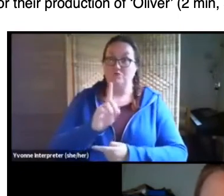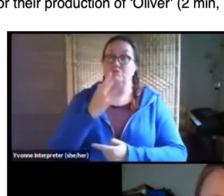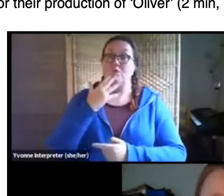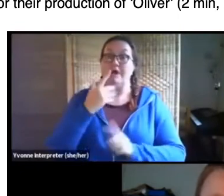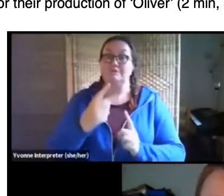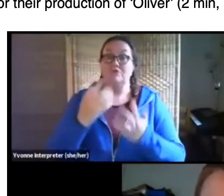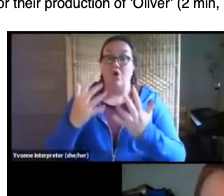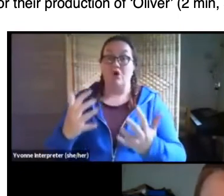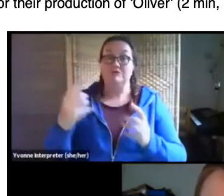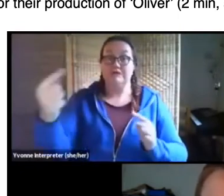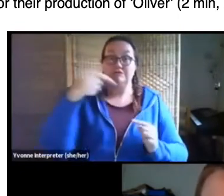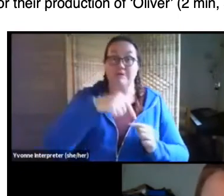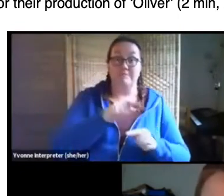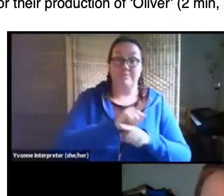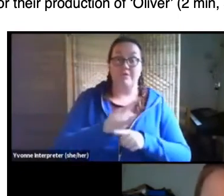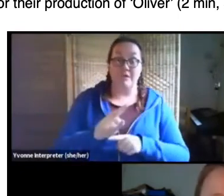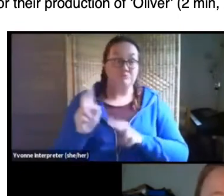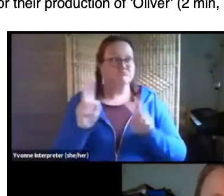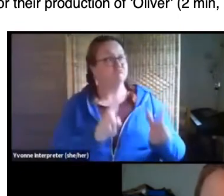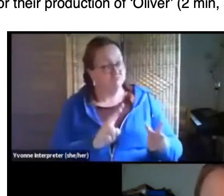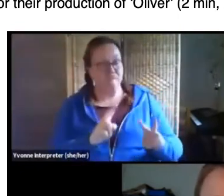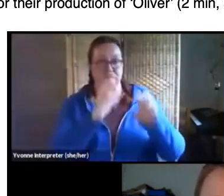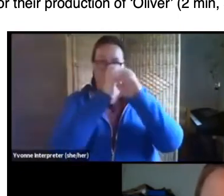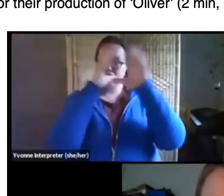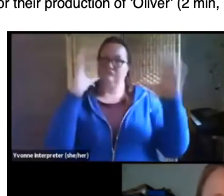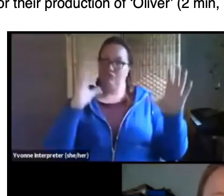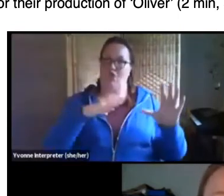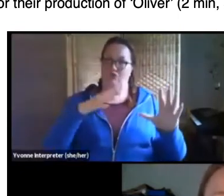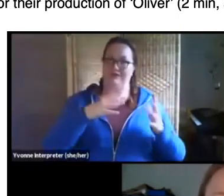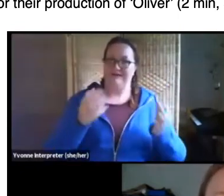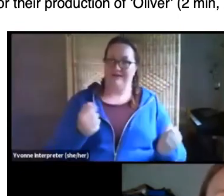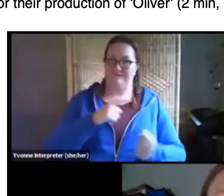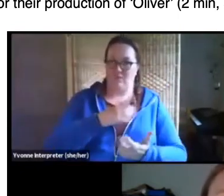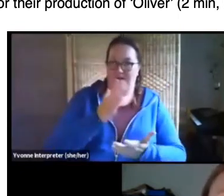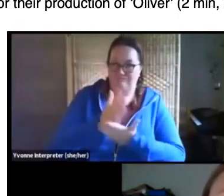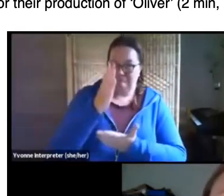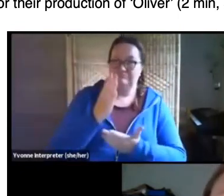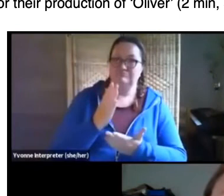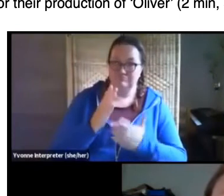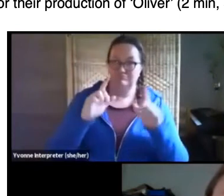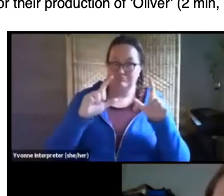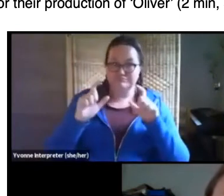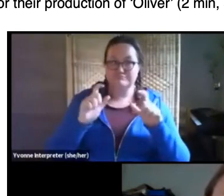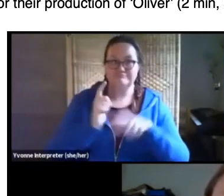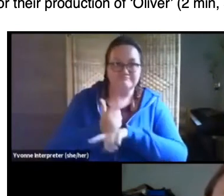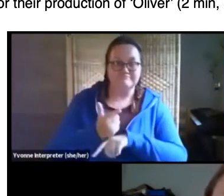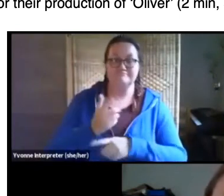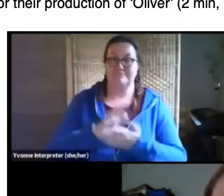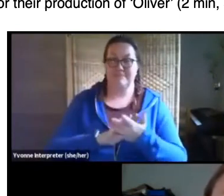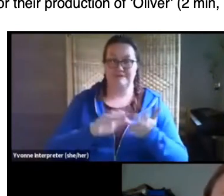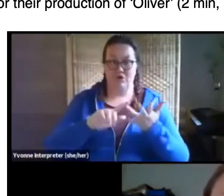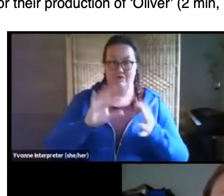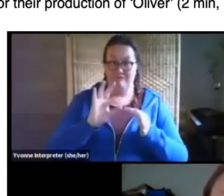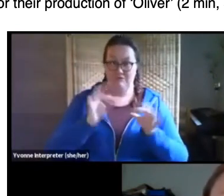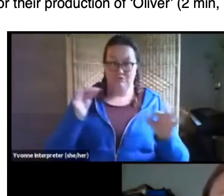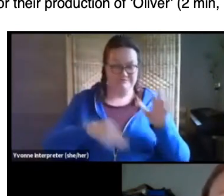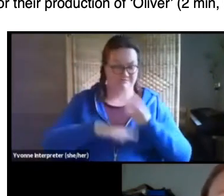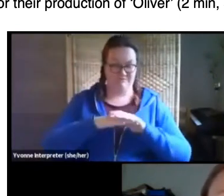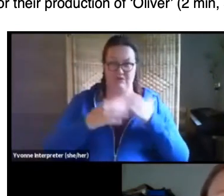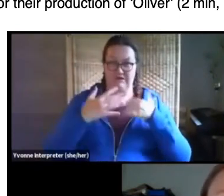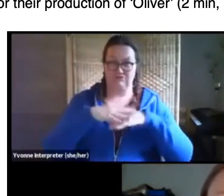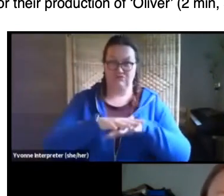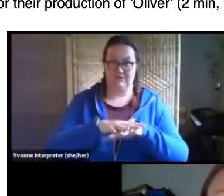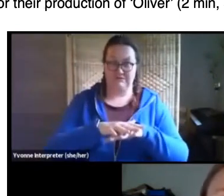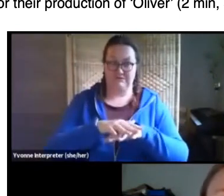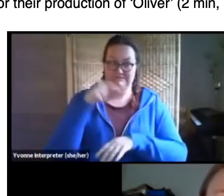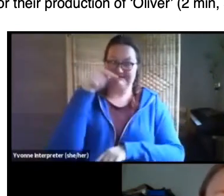but we don't try and do that under false pretenses. So actually something like Oliver Twist, which was fully integrated, is a